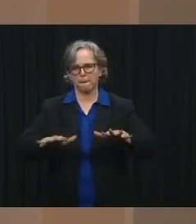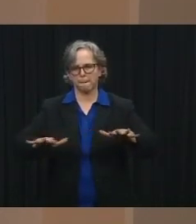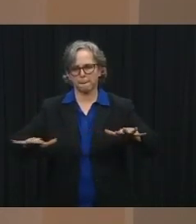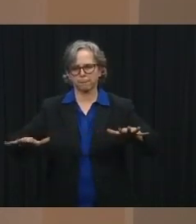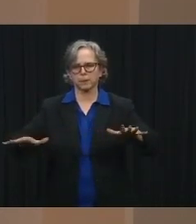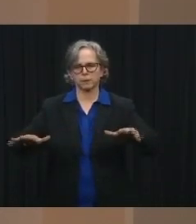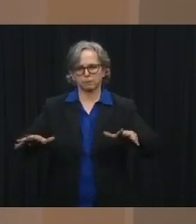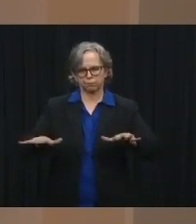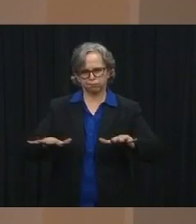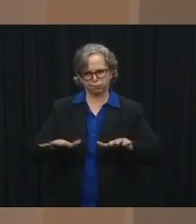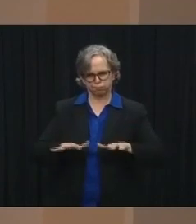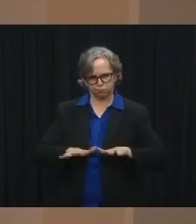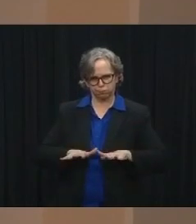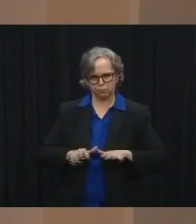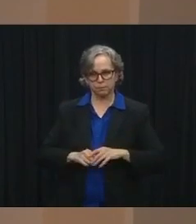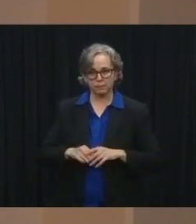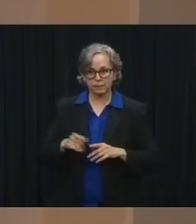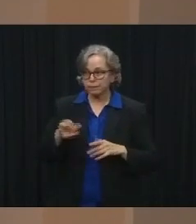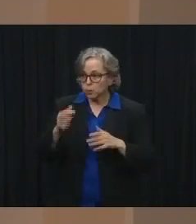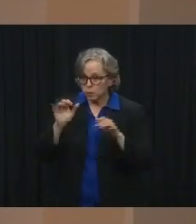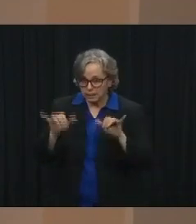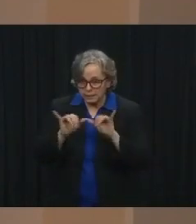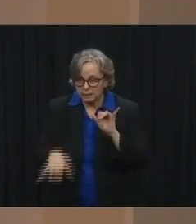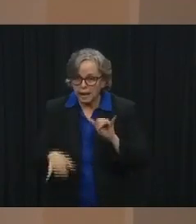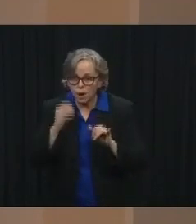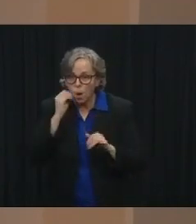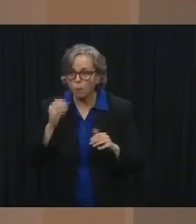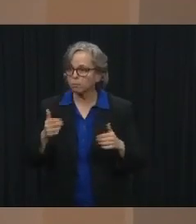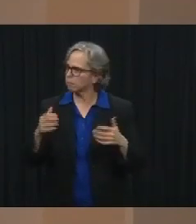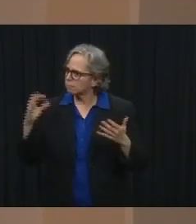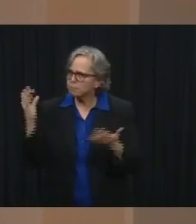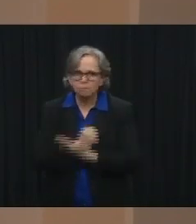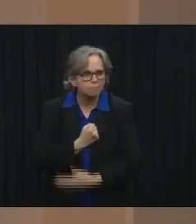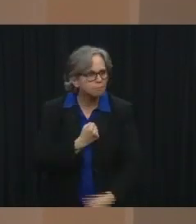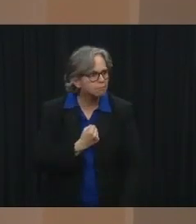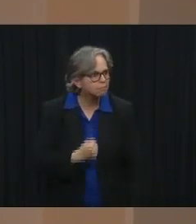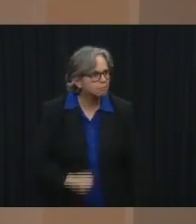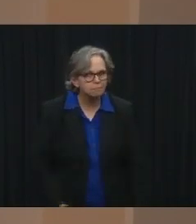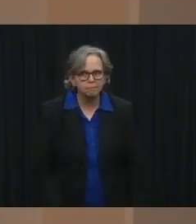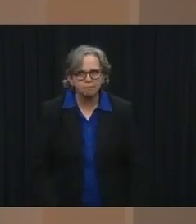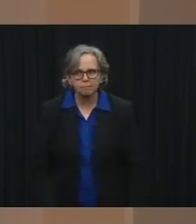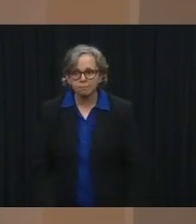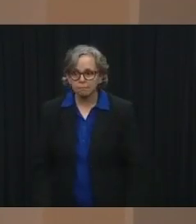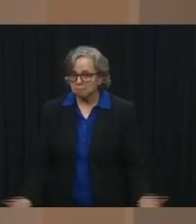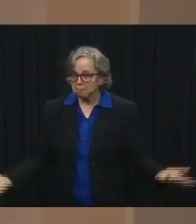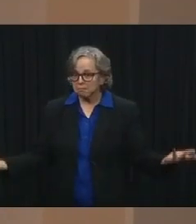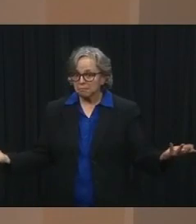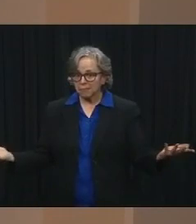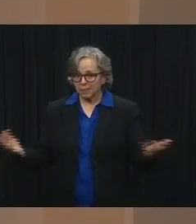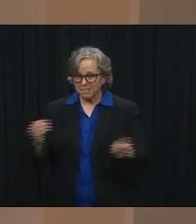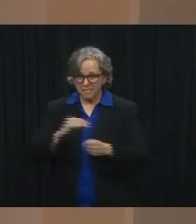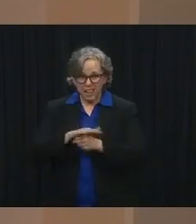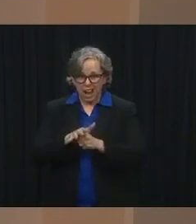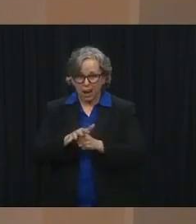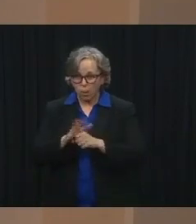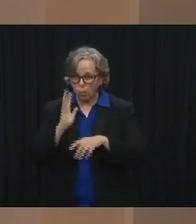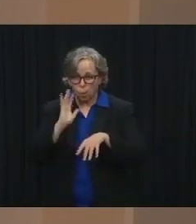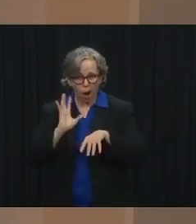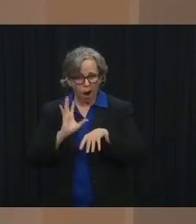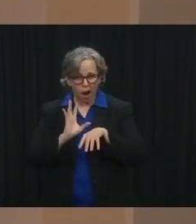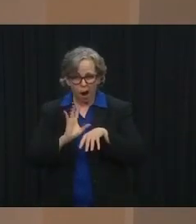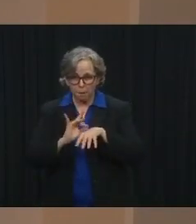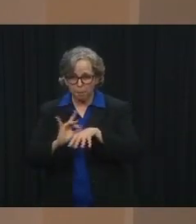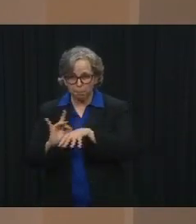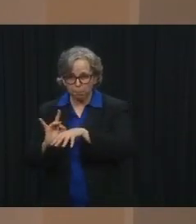that. The virus only spreads when we spread it. It only spreads, as Dr. Acton and I talk a lot, it